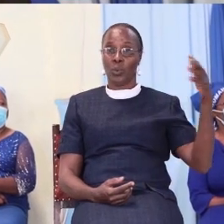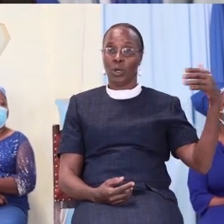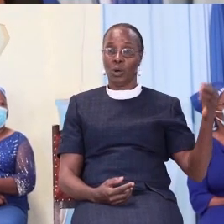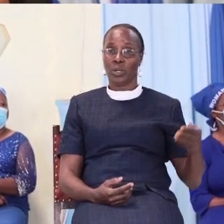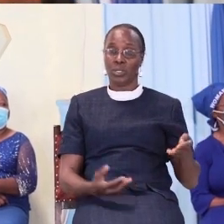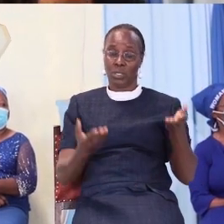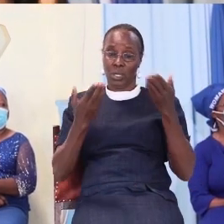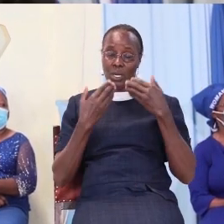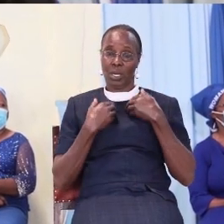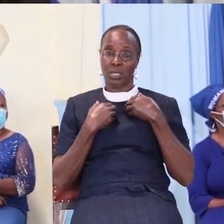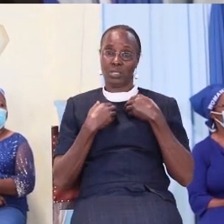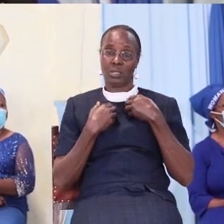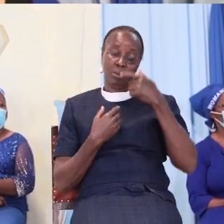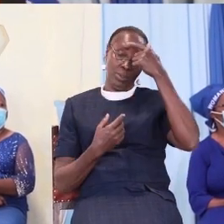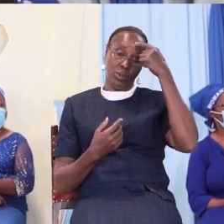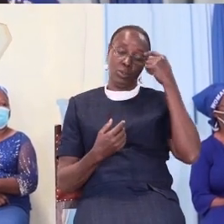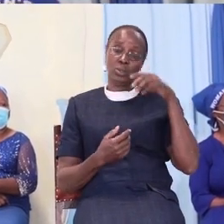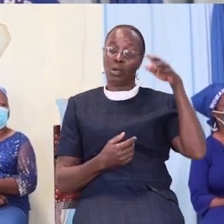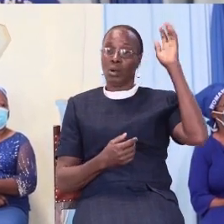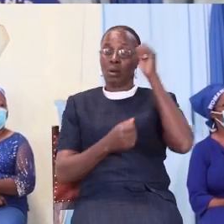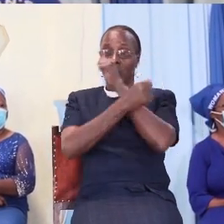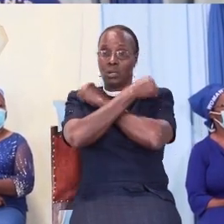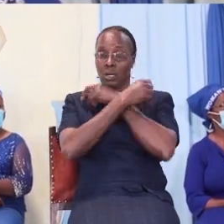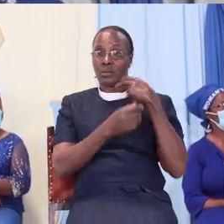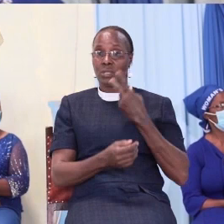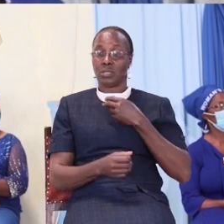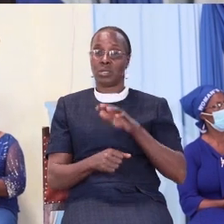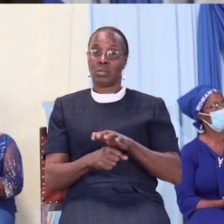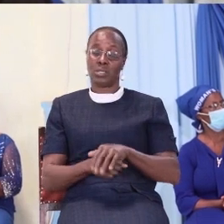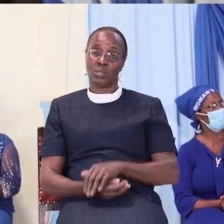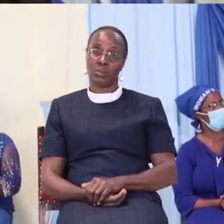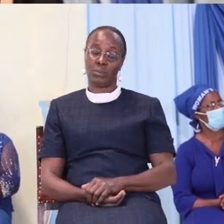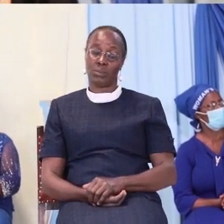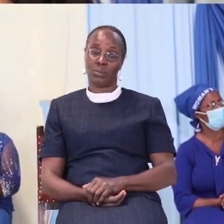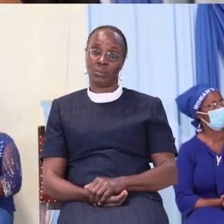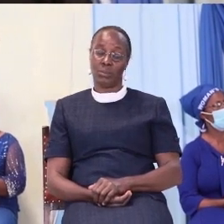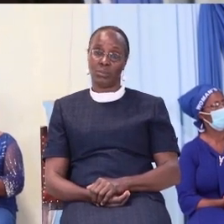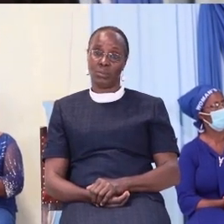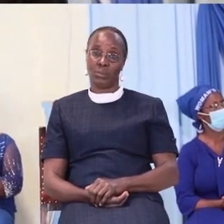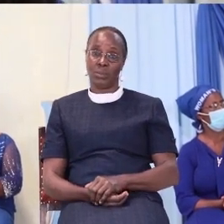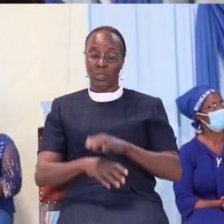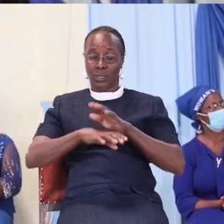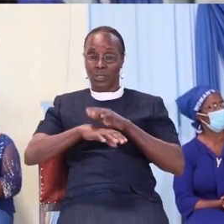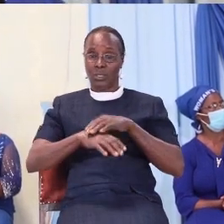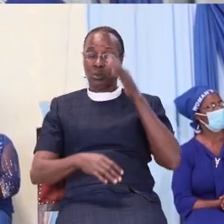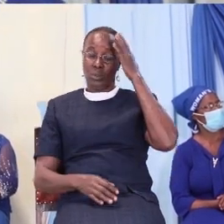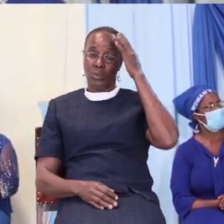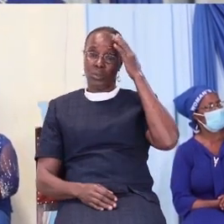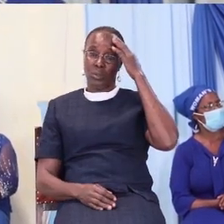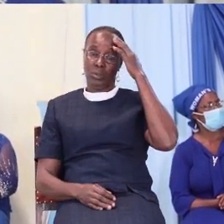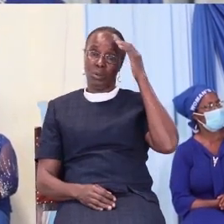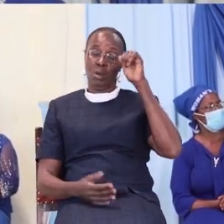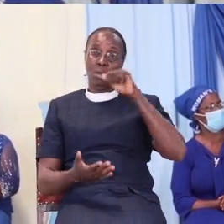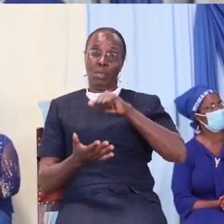get through the love of God, it is good to know that God's love